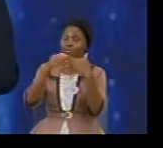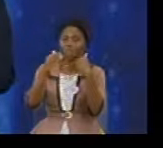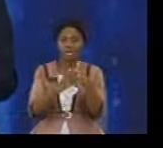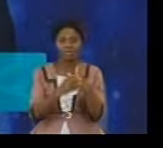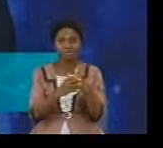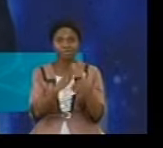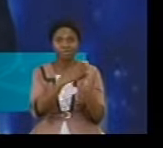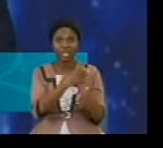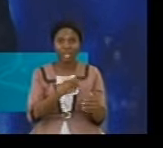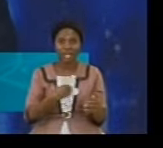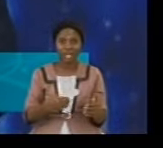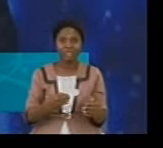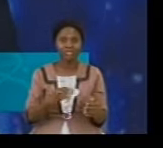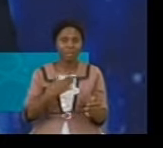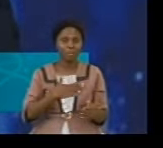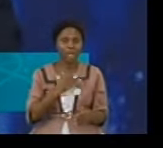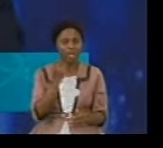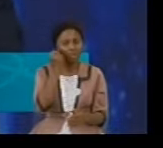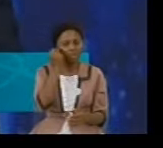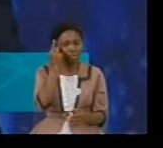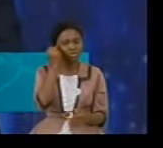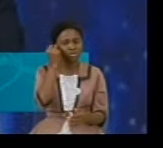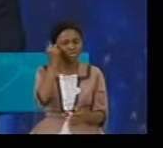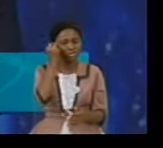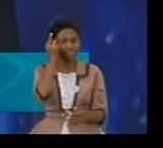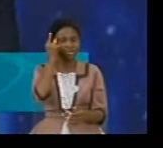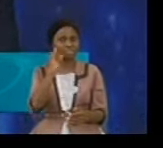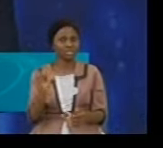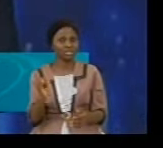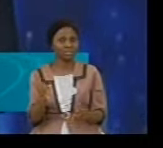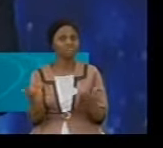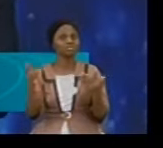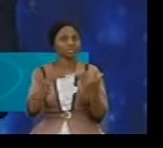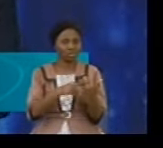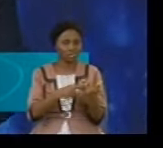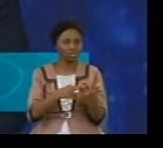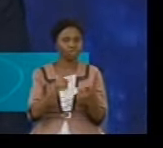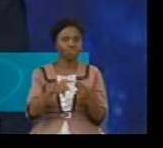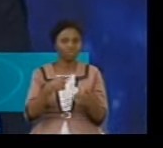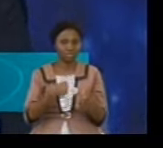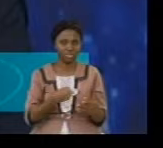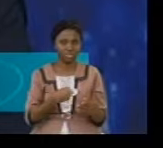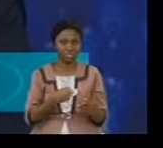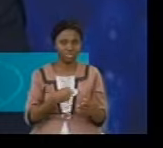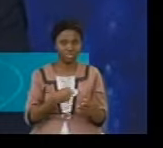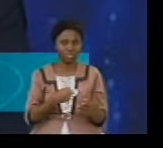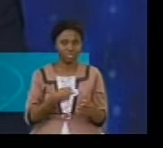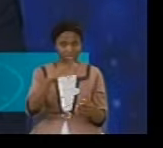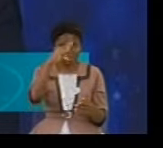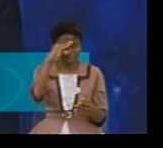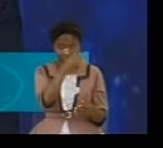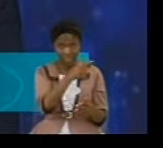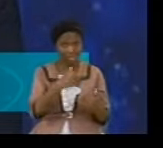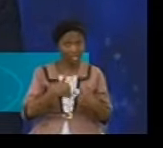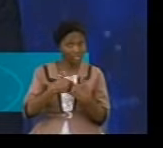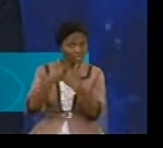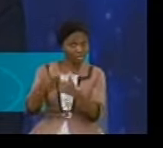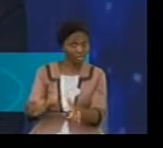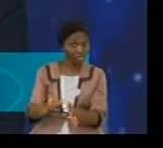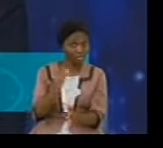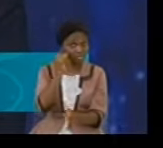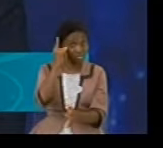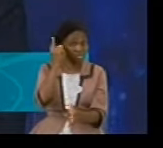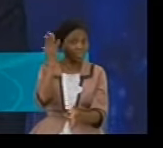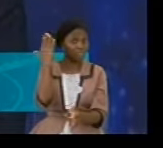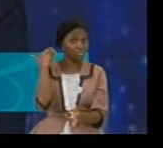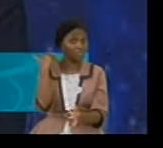mine understanding returned unto me. He had lost his understanding. He had